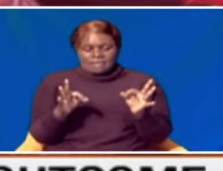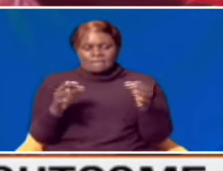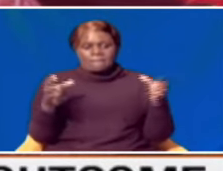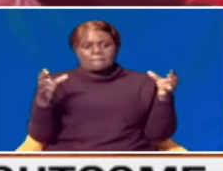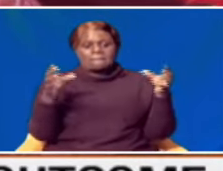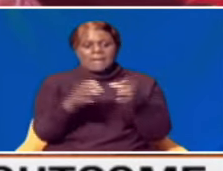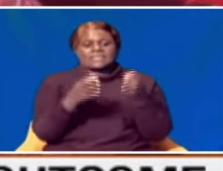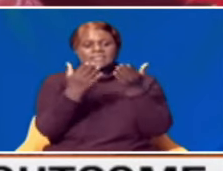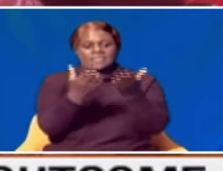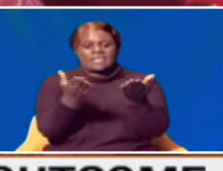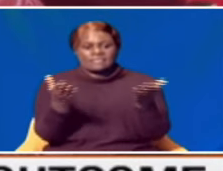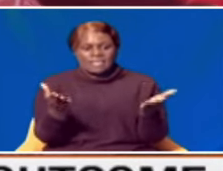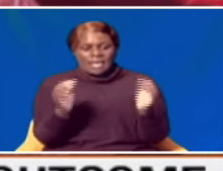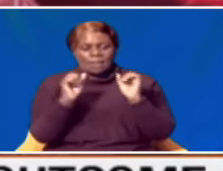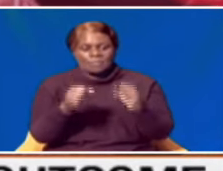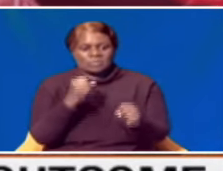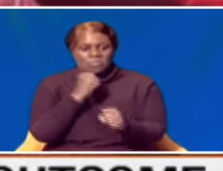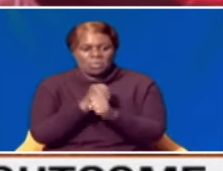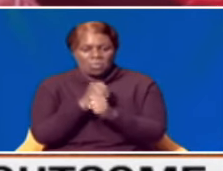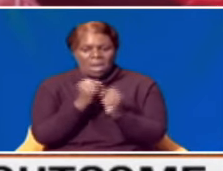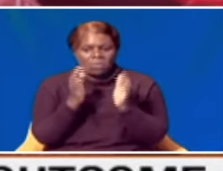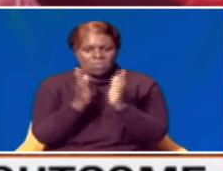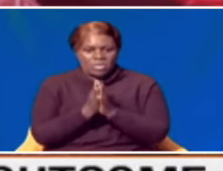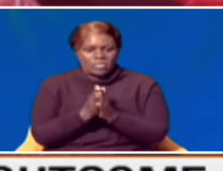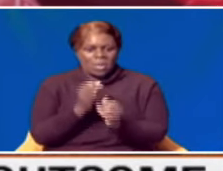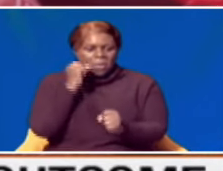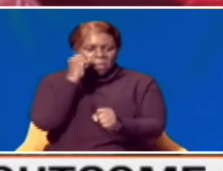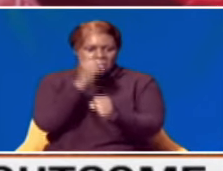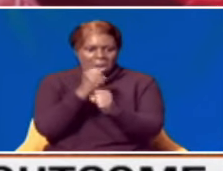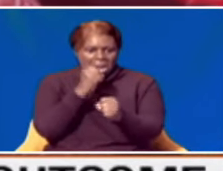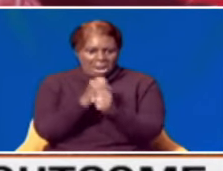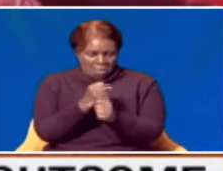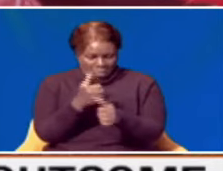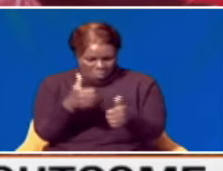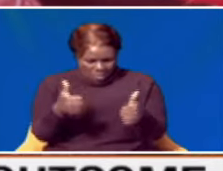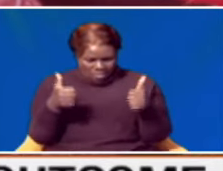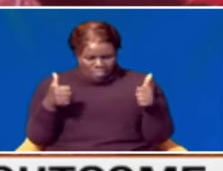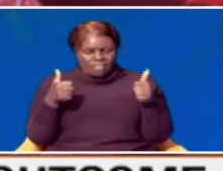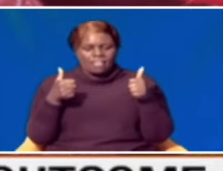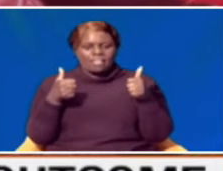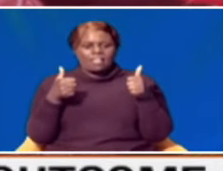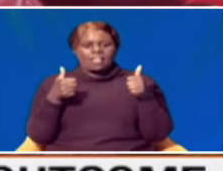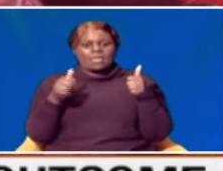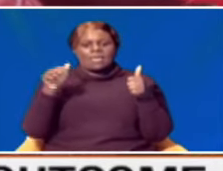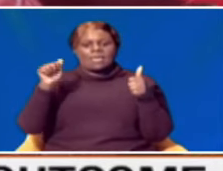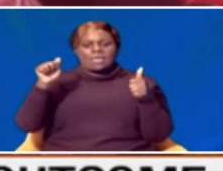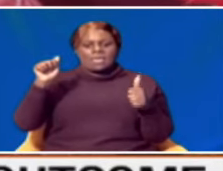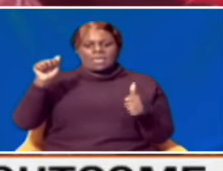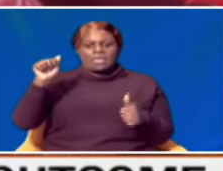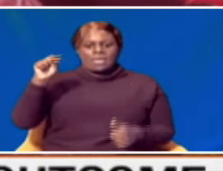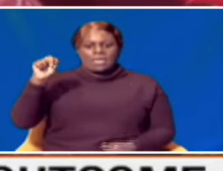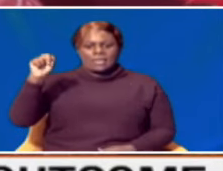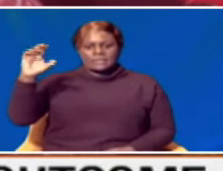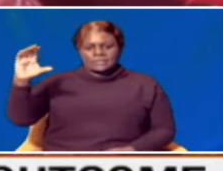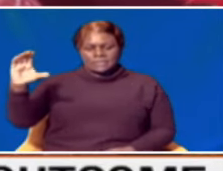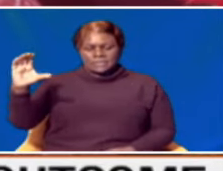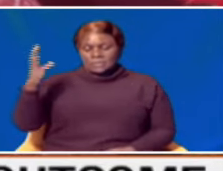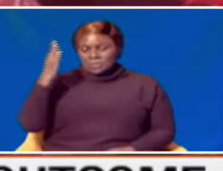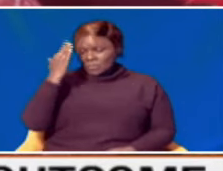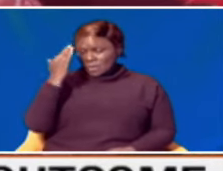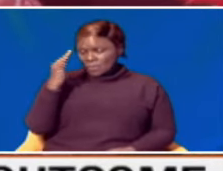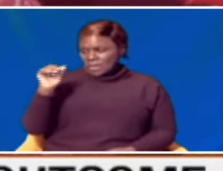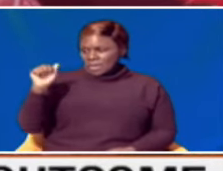we can work with and work properly, is the ANC.